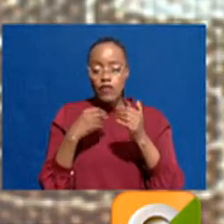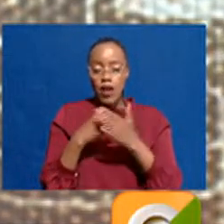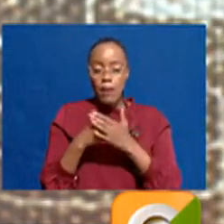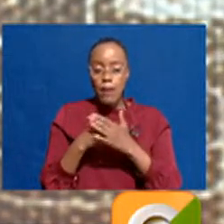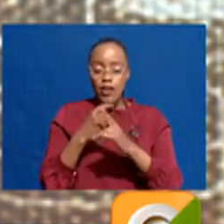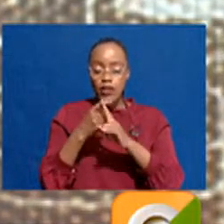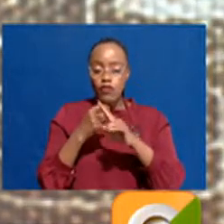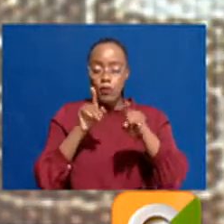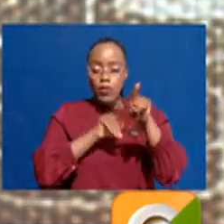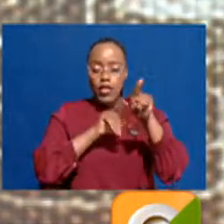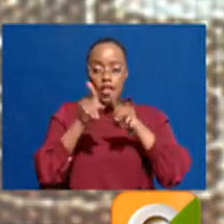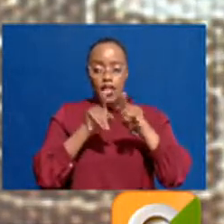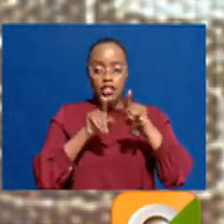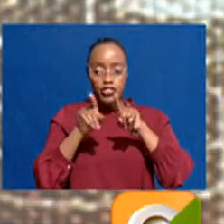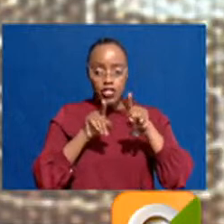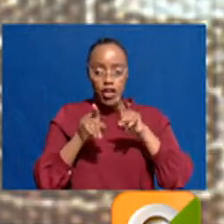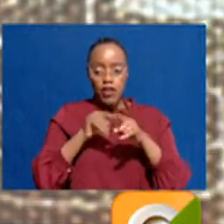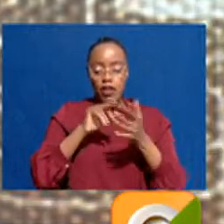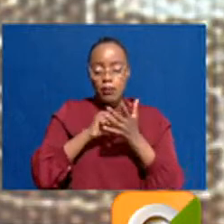of the travel. Okay.